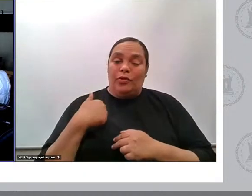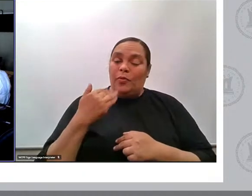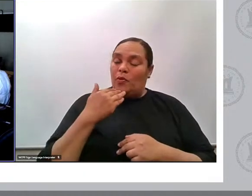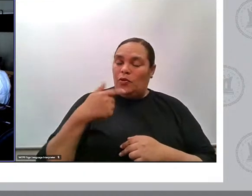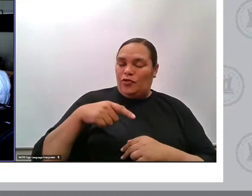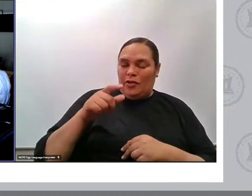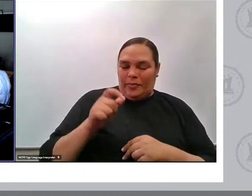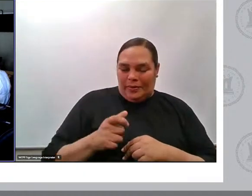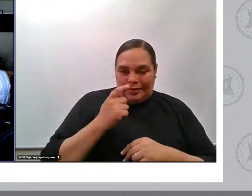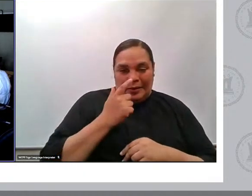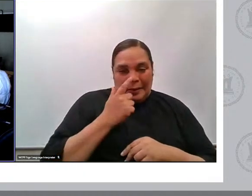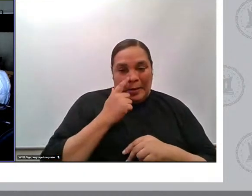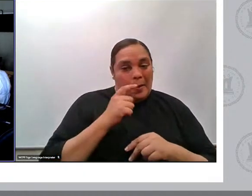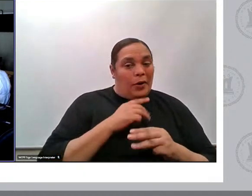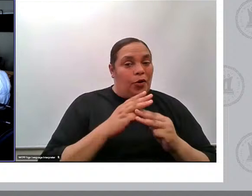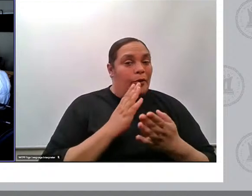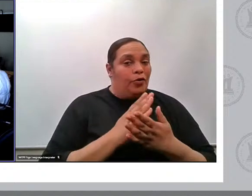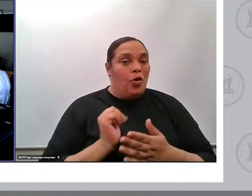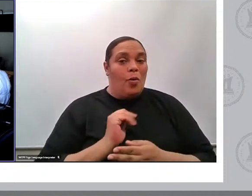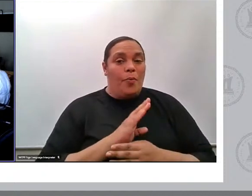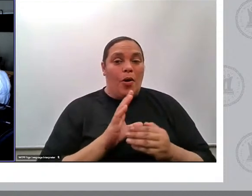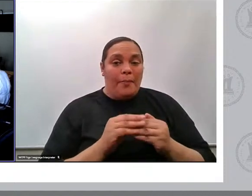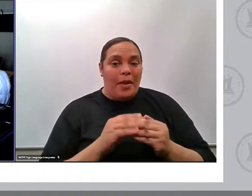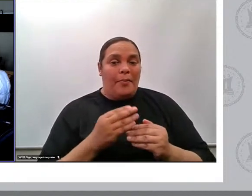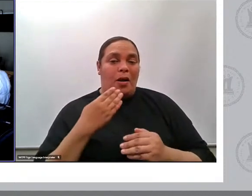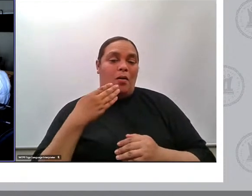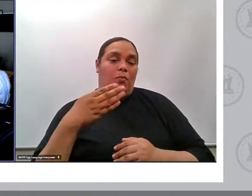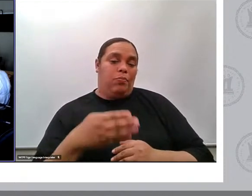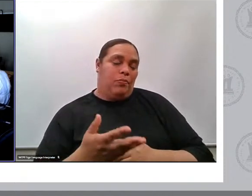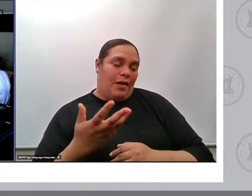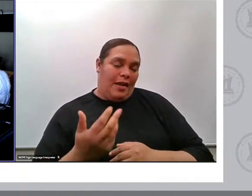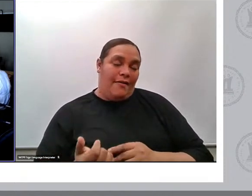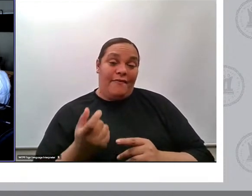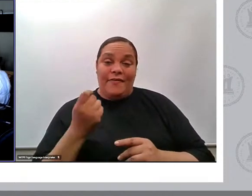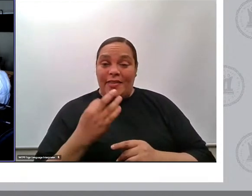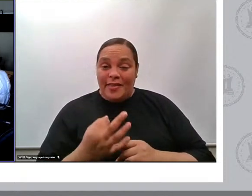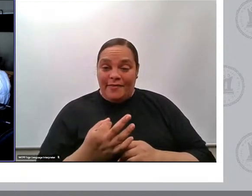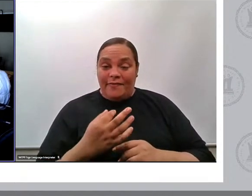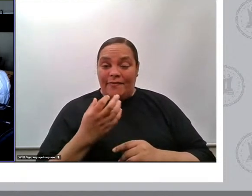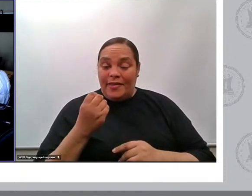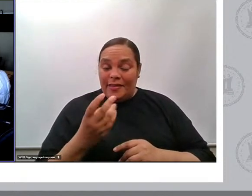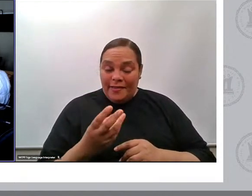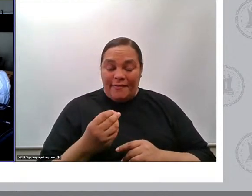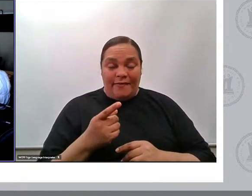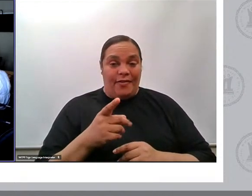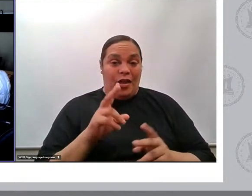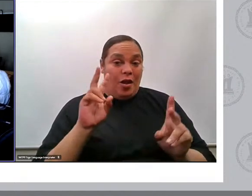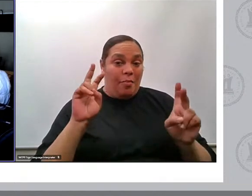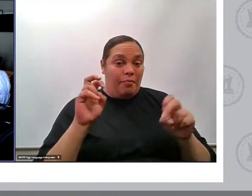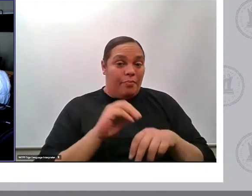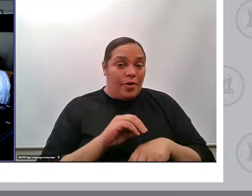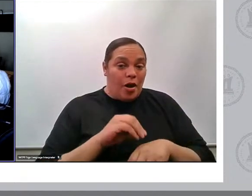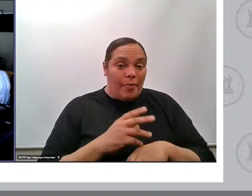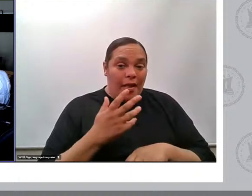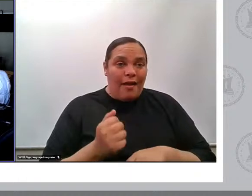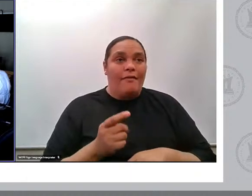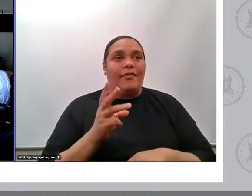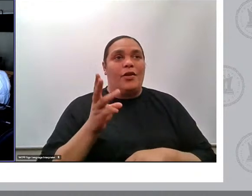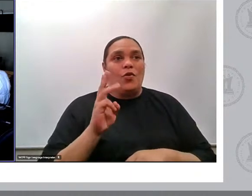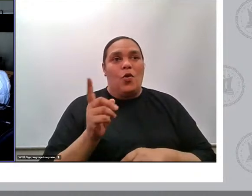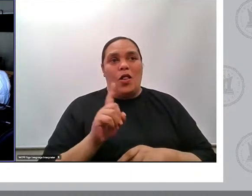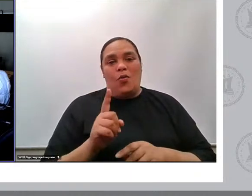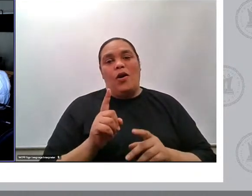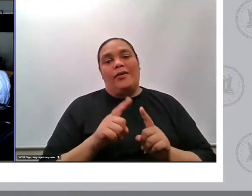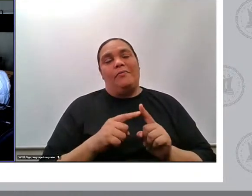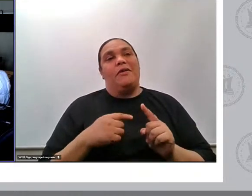that board members are in attendance. And if there would be an issue, it would be obviously,